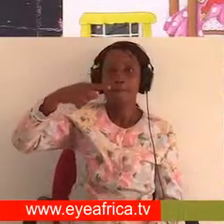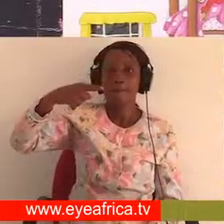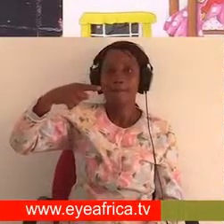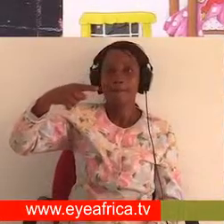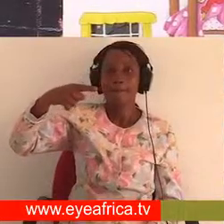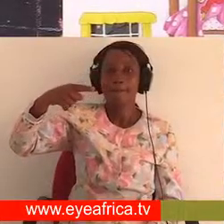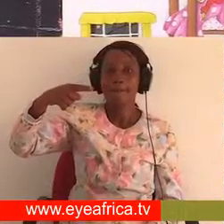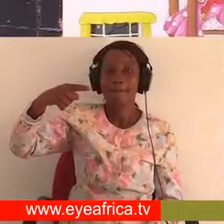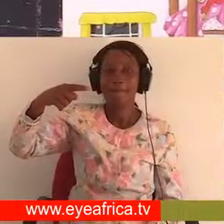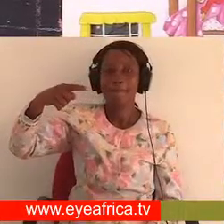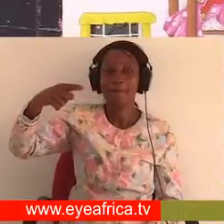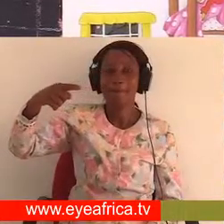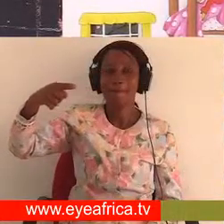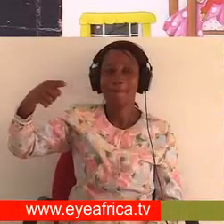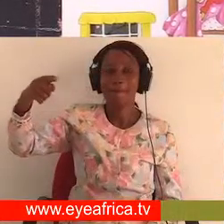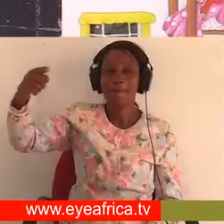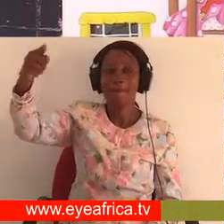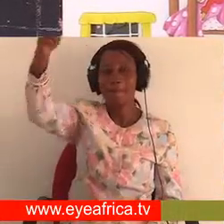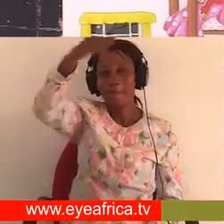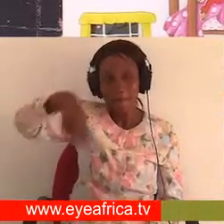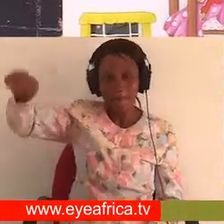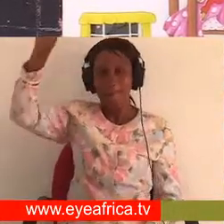around,